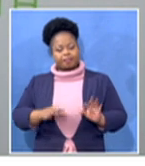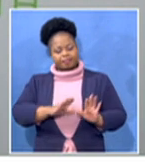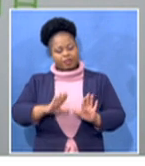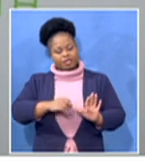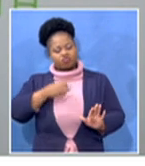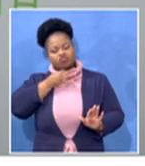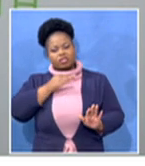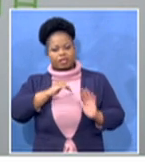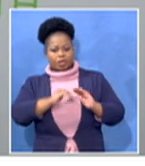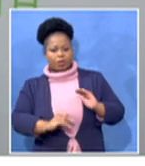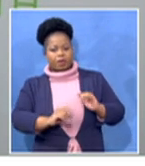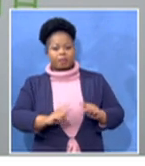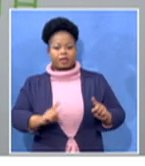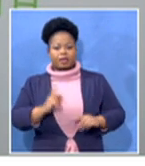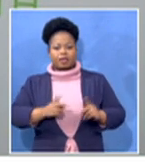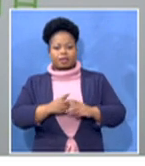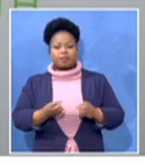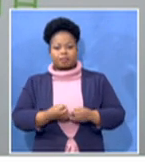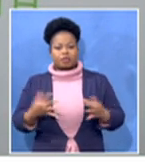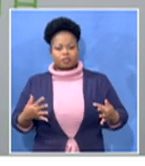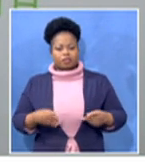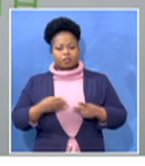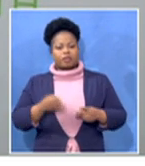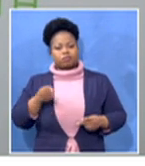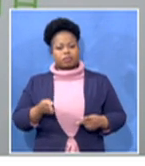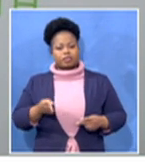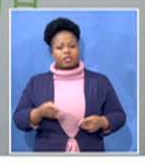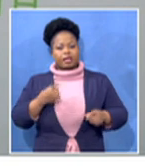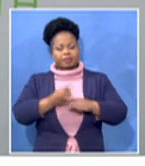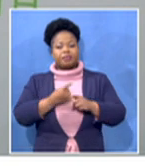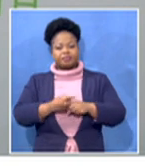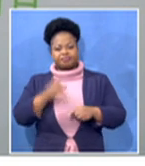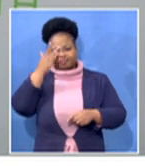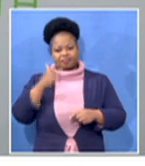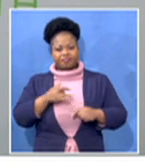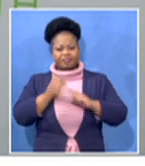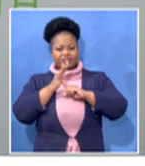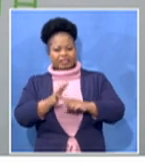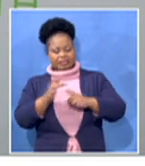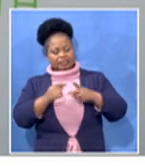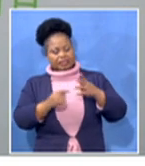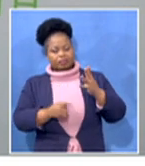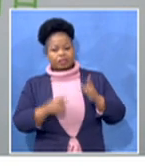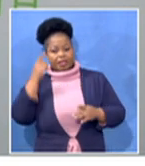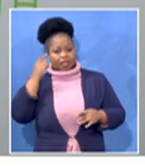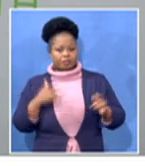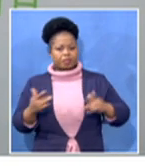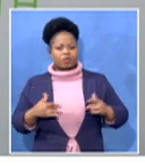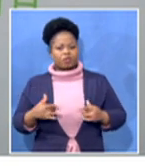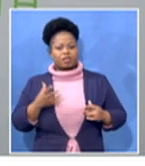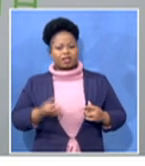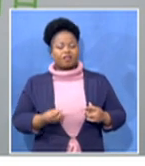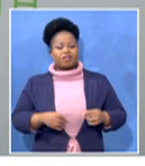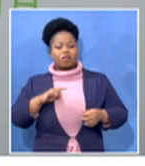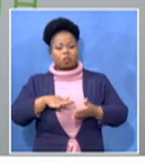this, but a lot of asymptomatic carriers and obviously could be asymptomatic transmitters. And that's what I think the concern is, particularly for our